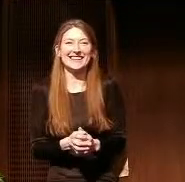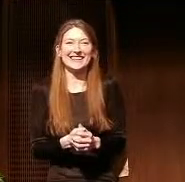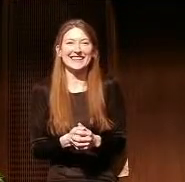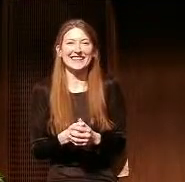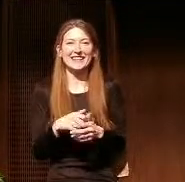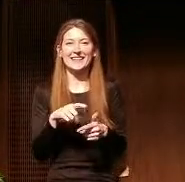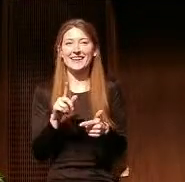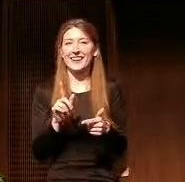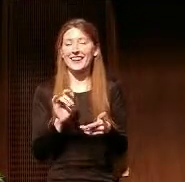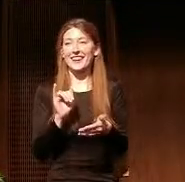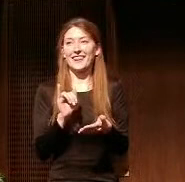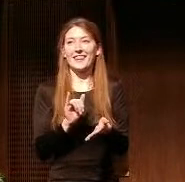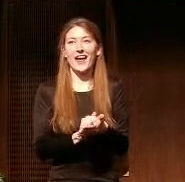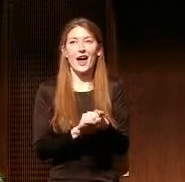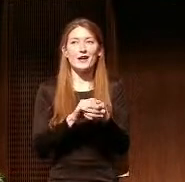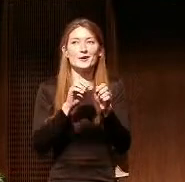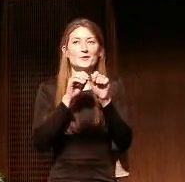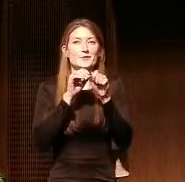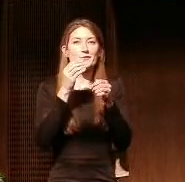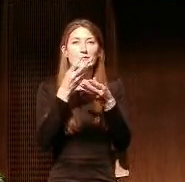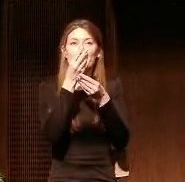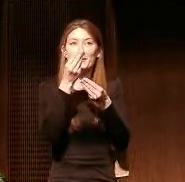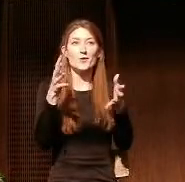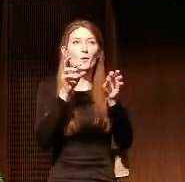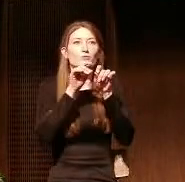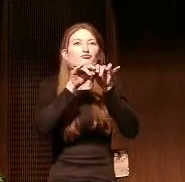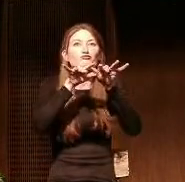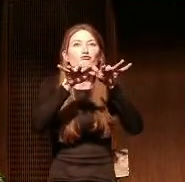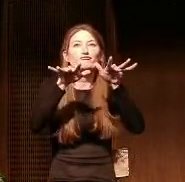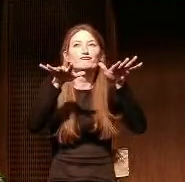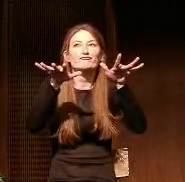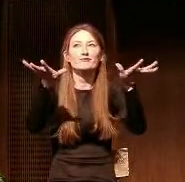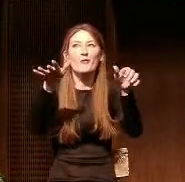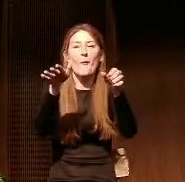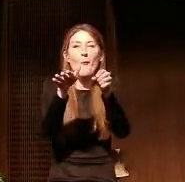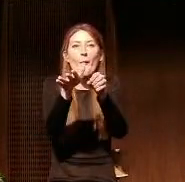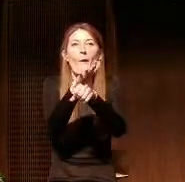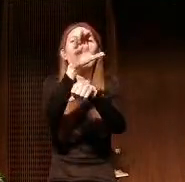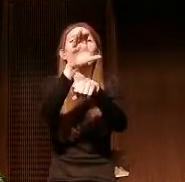And then that spread through the whole congregation.